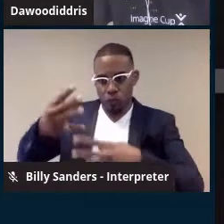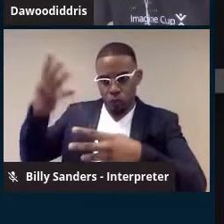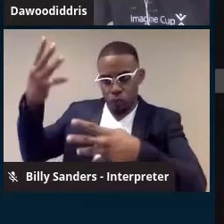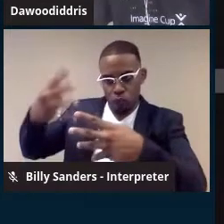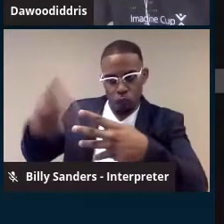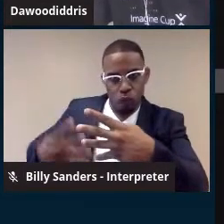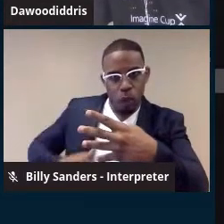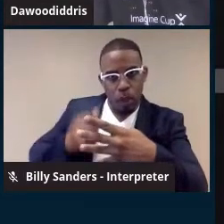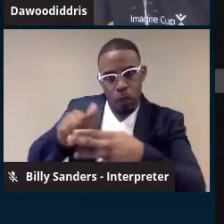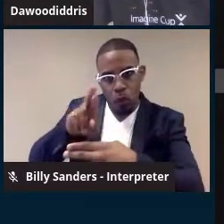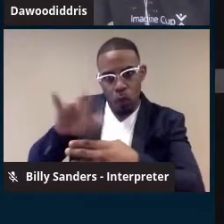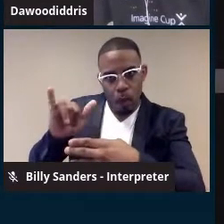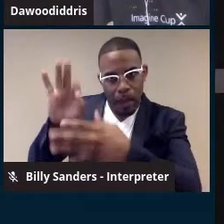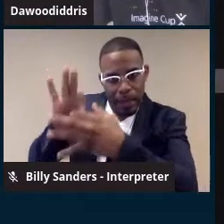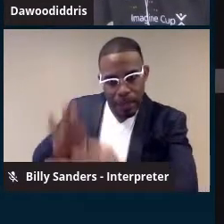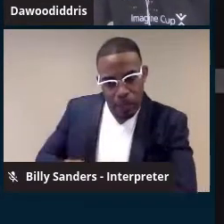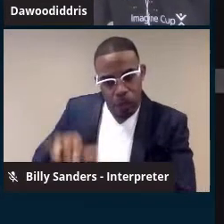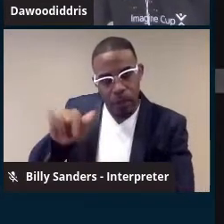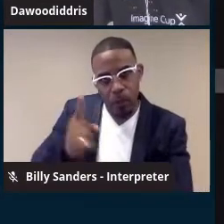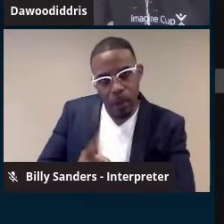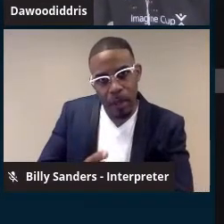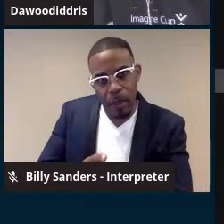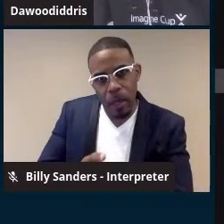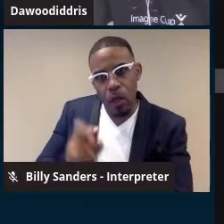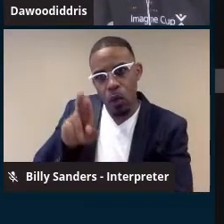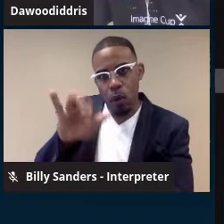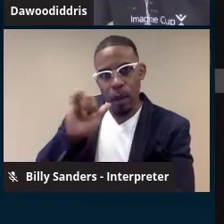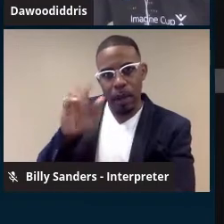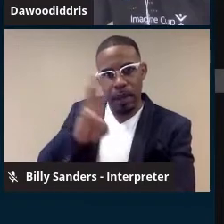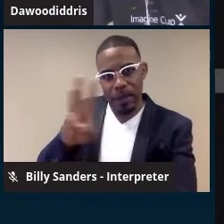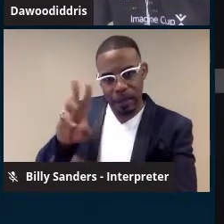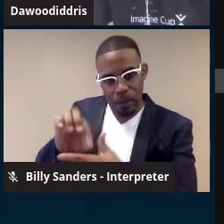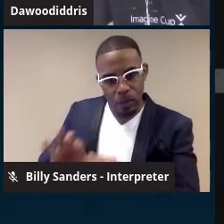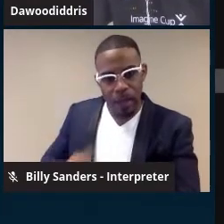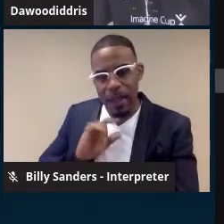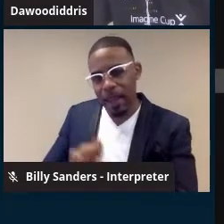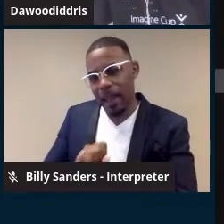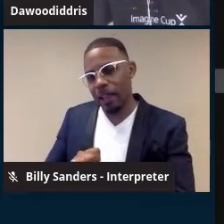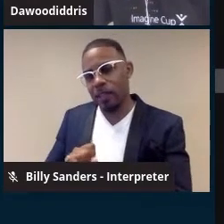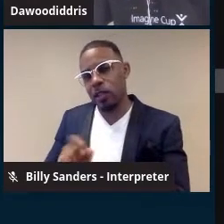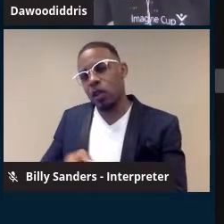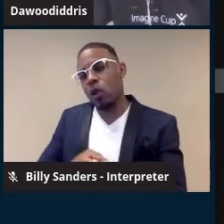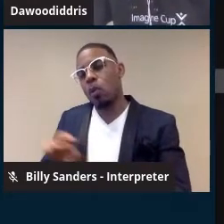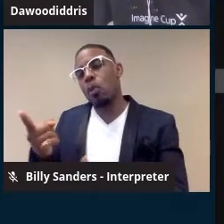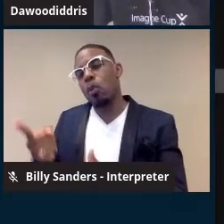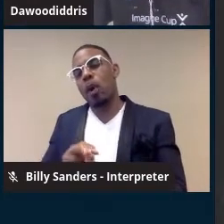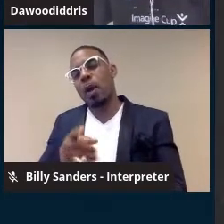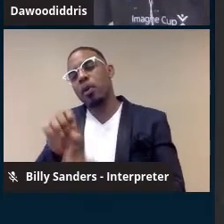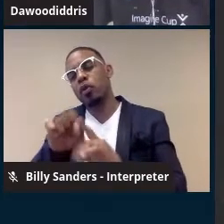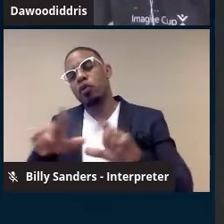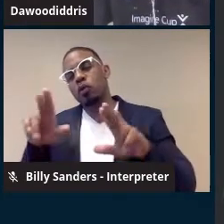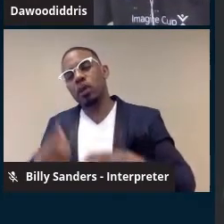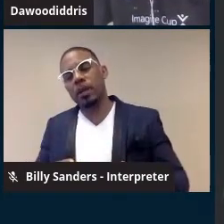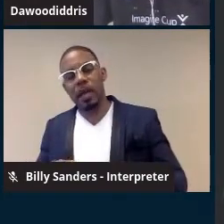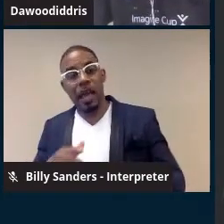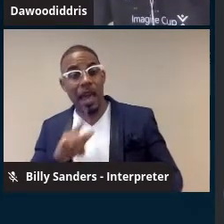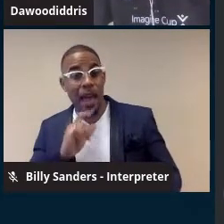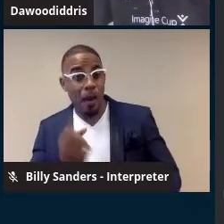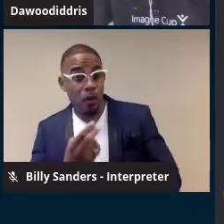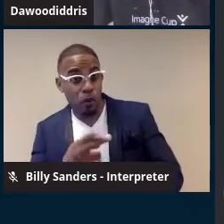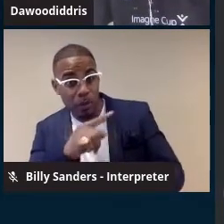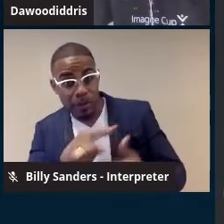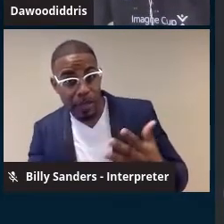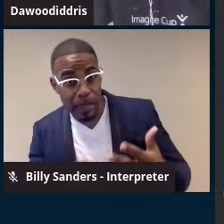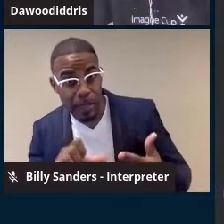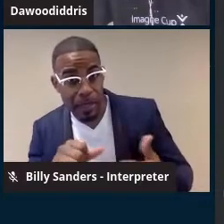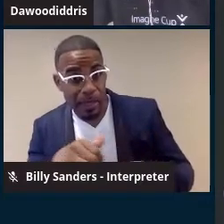the URI to connect to. The URI I'm going to connect to is actually the primary connection string. And I'll paste that particular